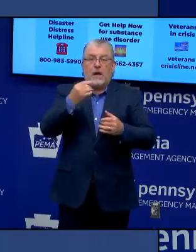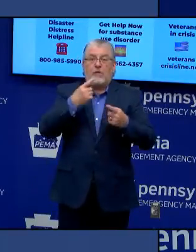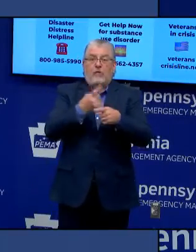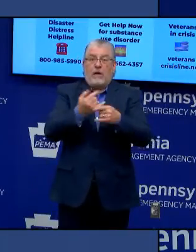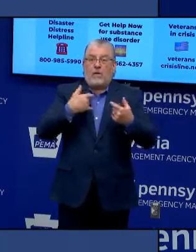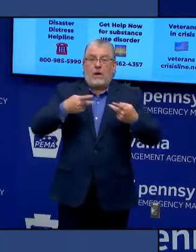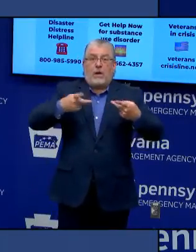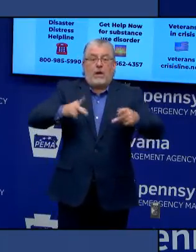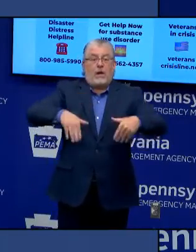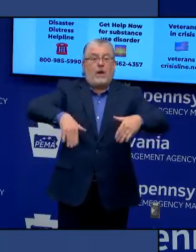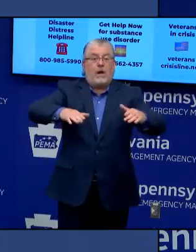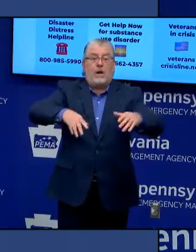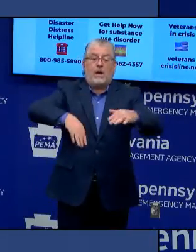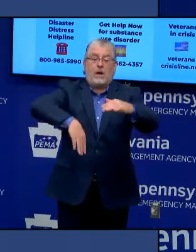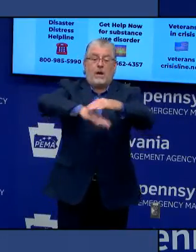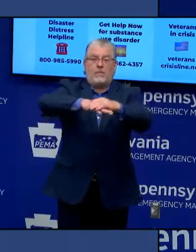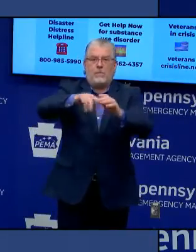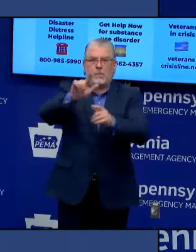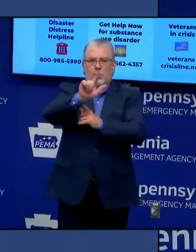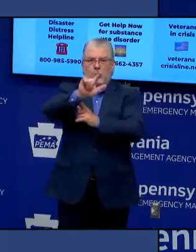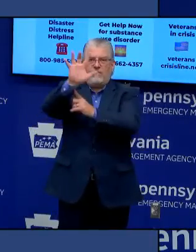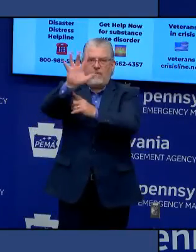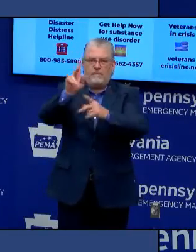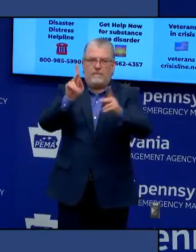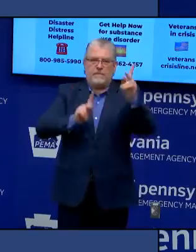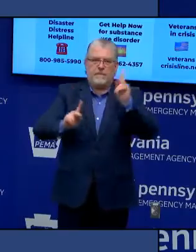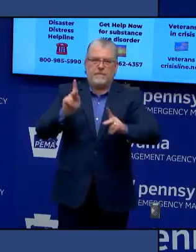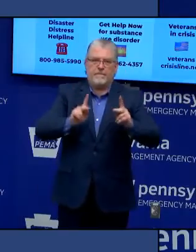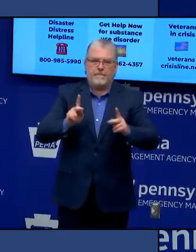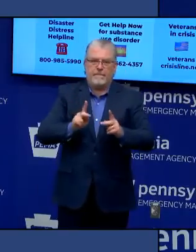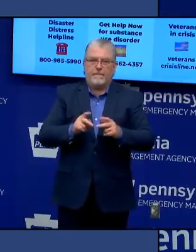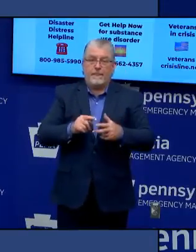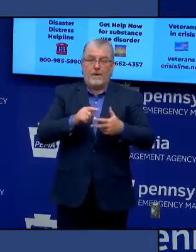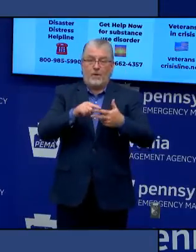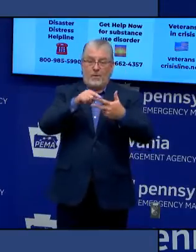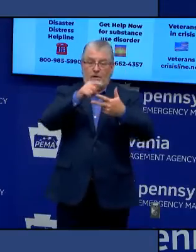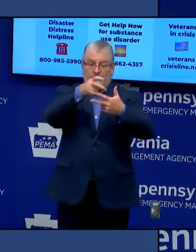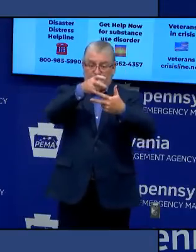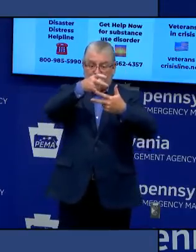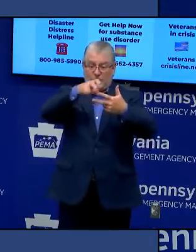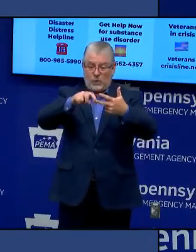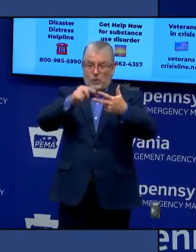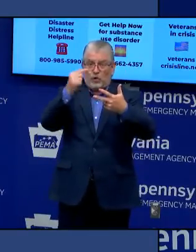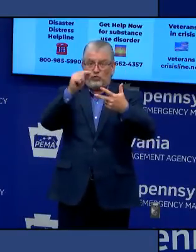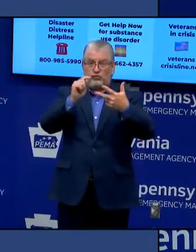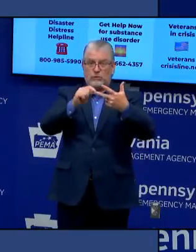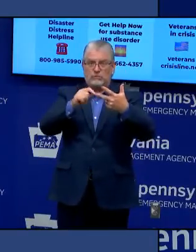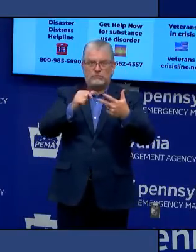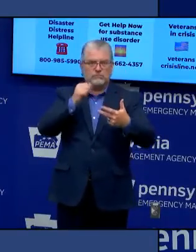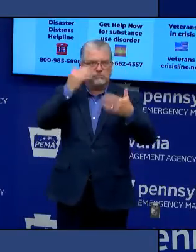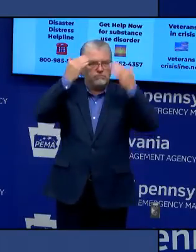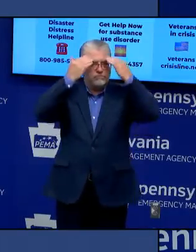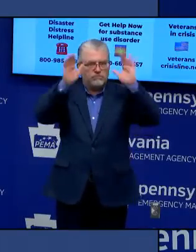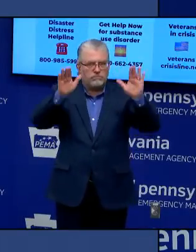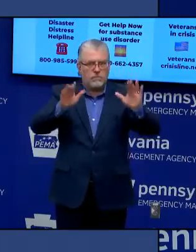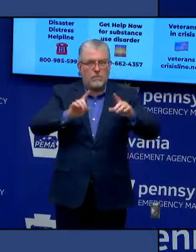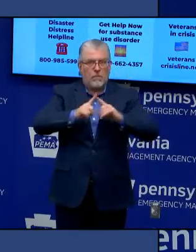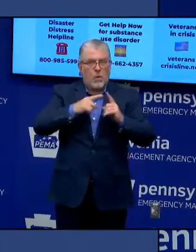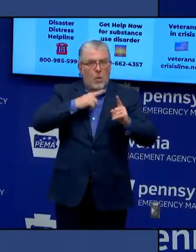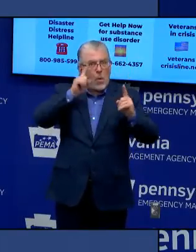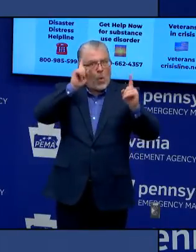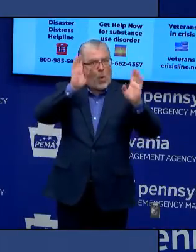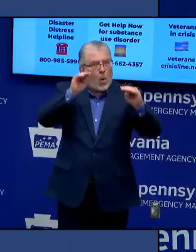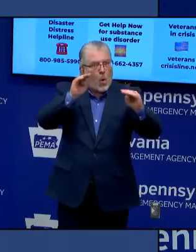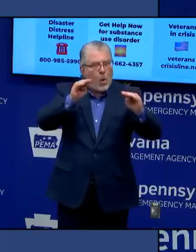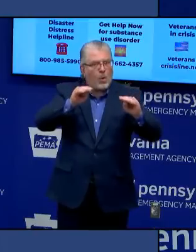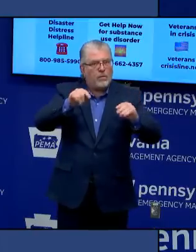when we're moving to green phase, and I don't specifically know that. But we'll all be hoping for that in the summer. We have the same question